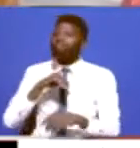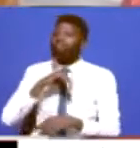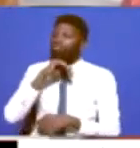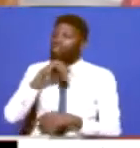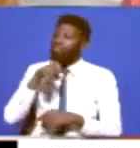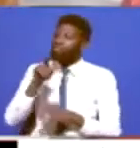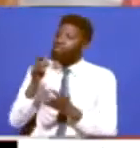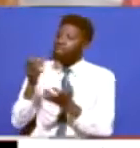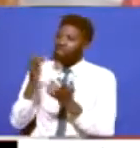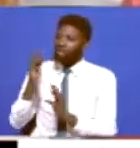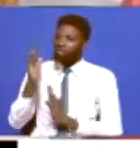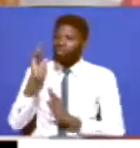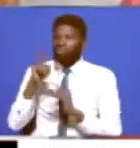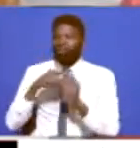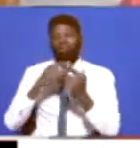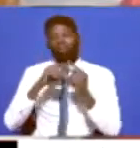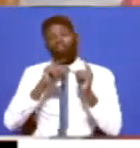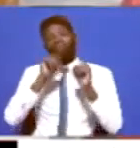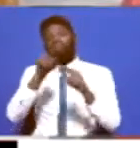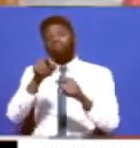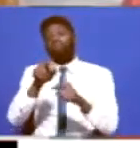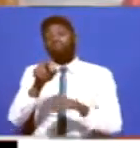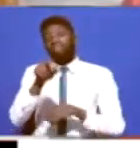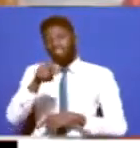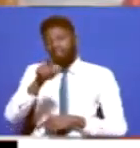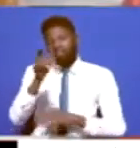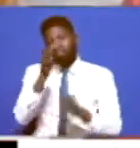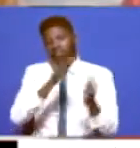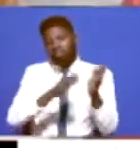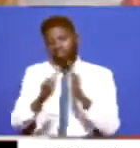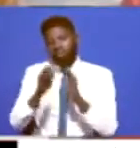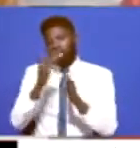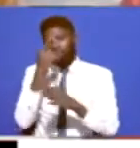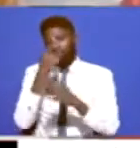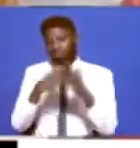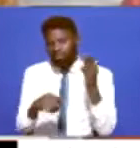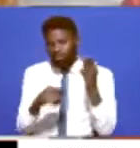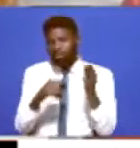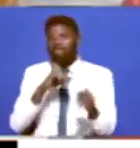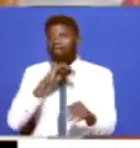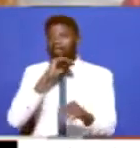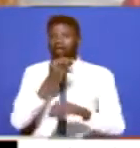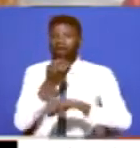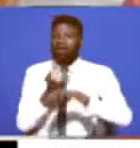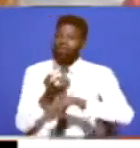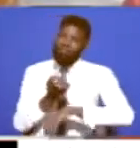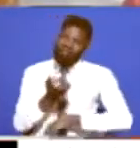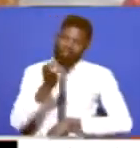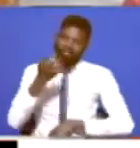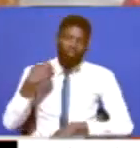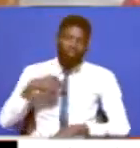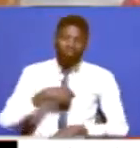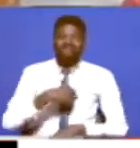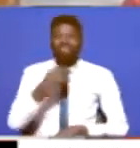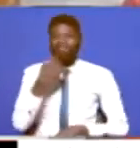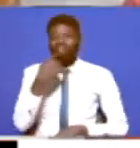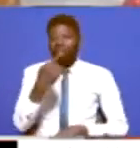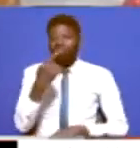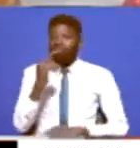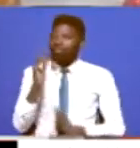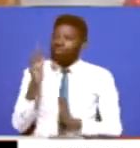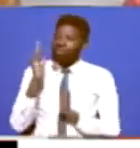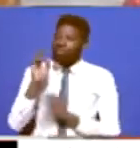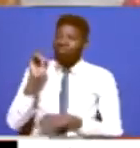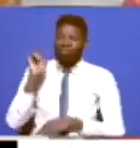huko, huyo ndiye mwenye kupanga njama ya kurushia Mheshimiwa Raila mawe. Na tunasema usalama sio lazima upeane